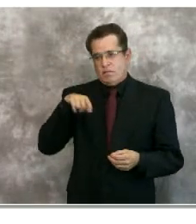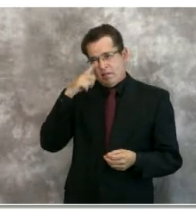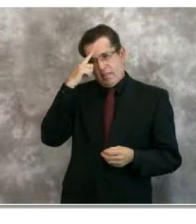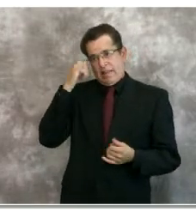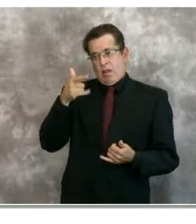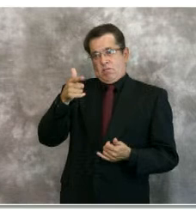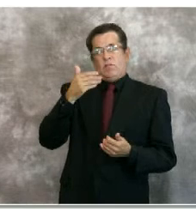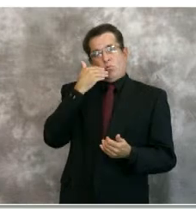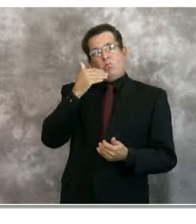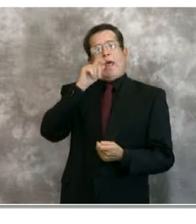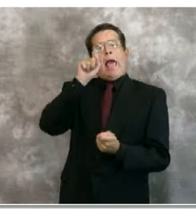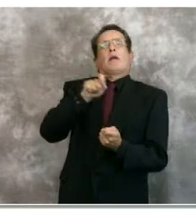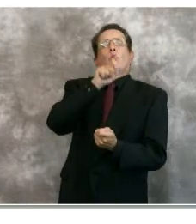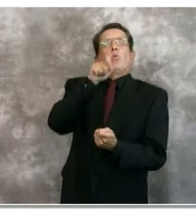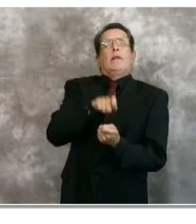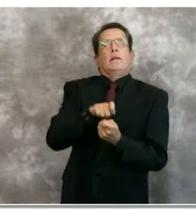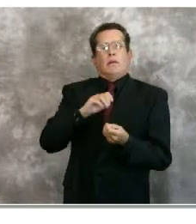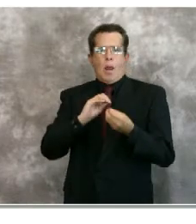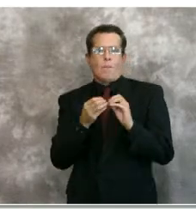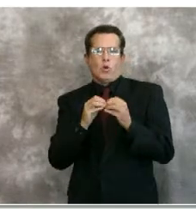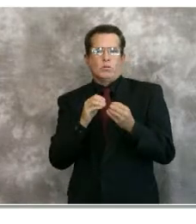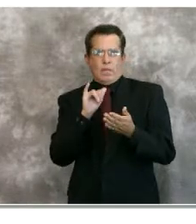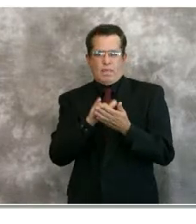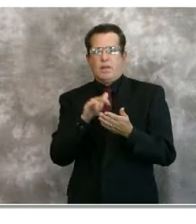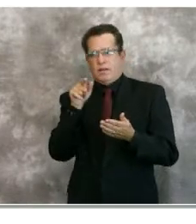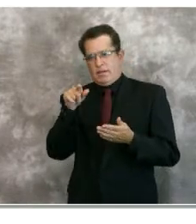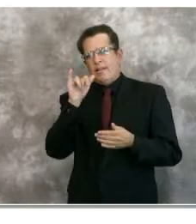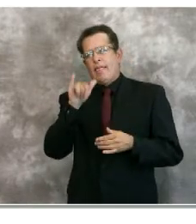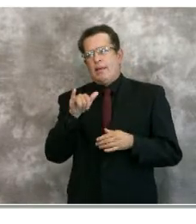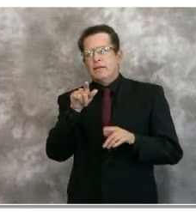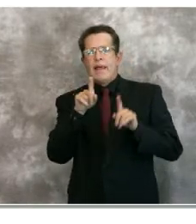are accurate. But again, that is what represents the asterisk,